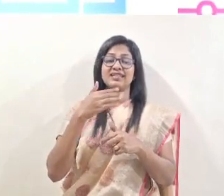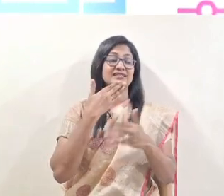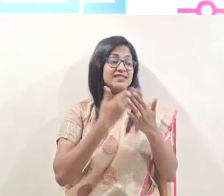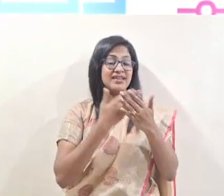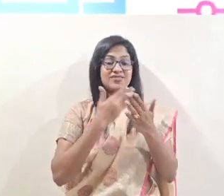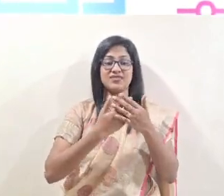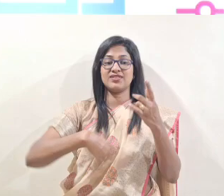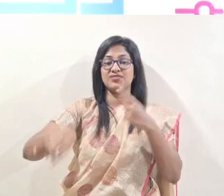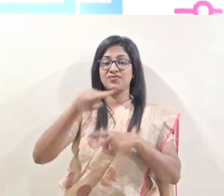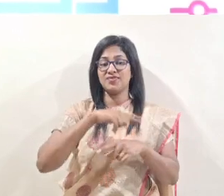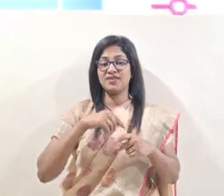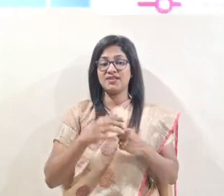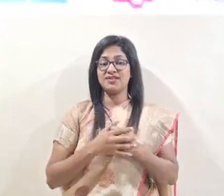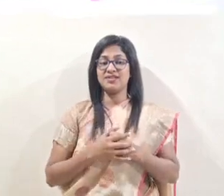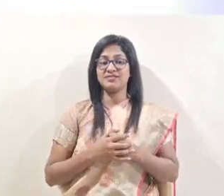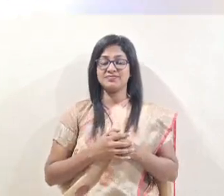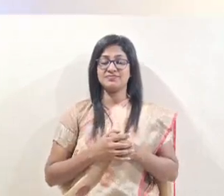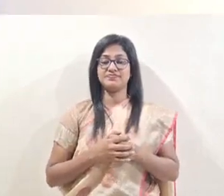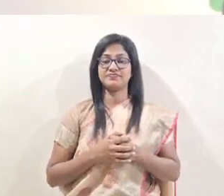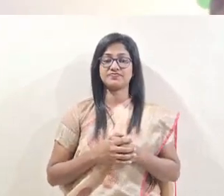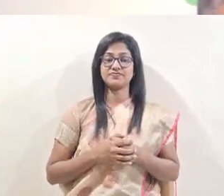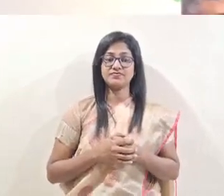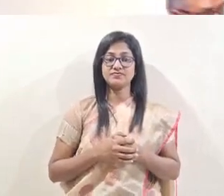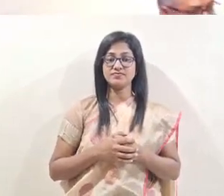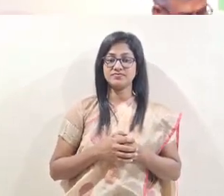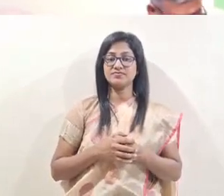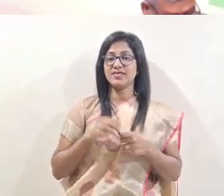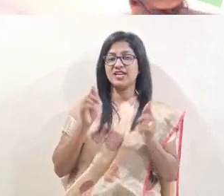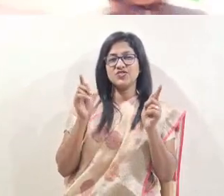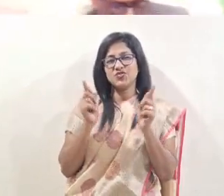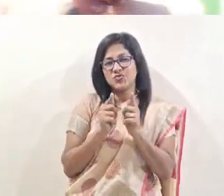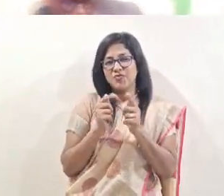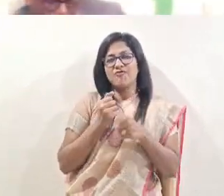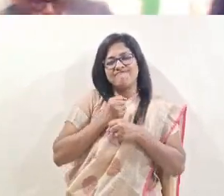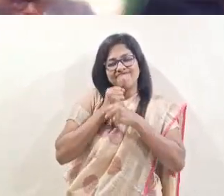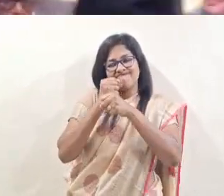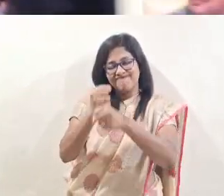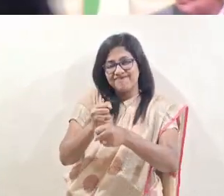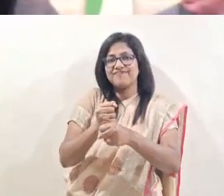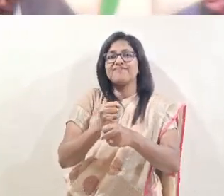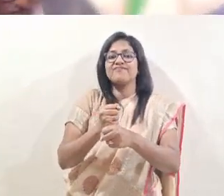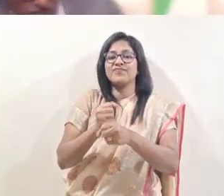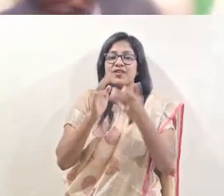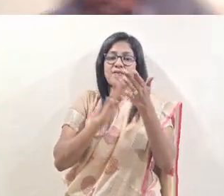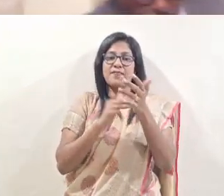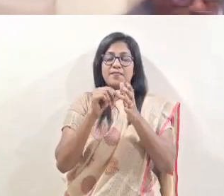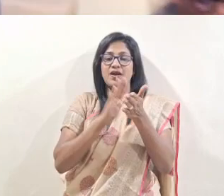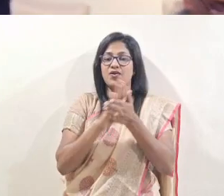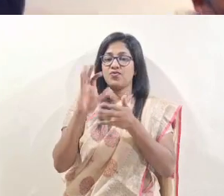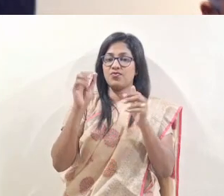everybody. Thanks. And there's a small memento from Mahua.